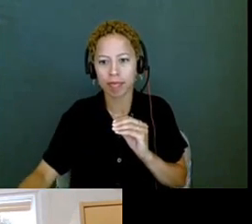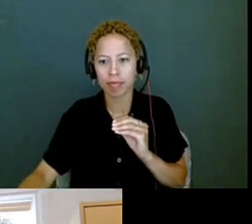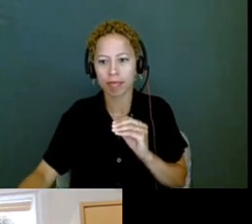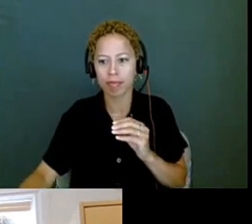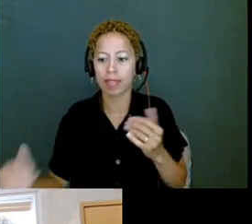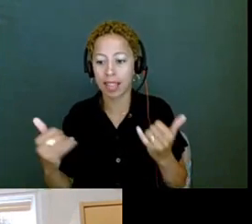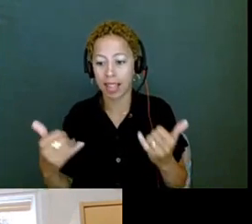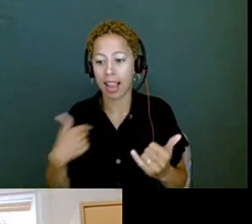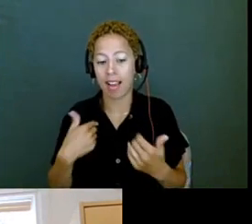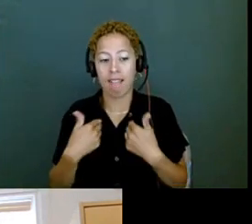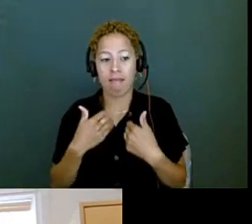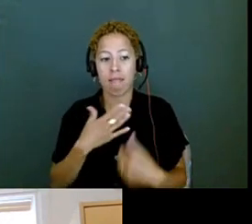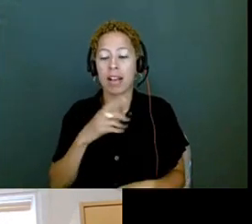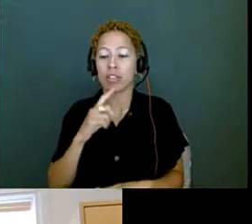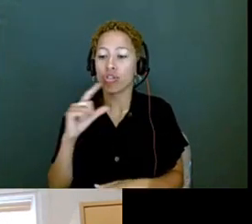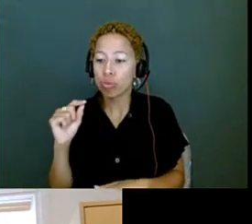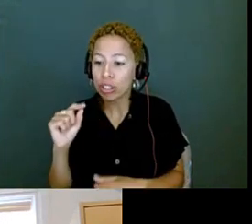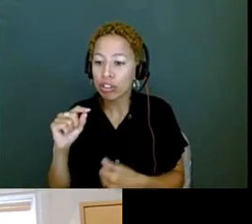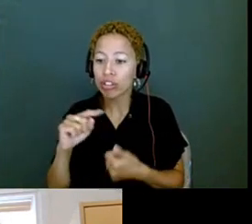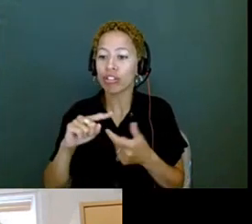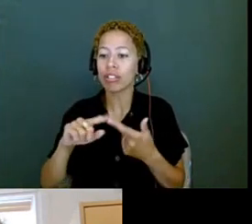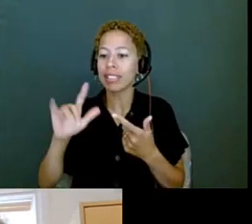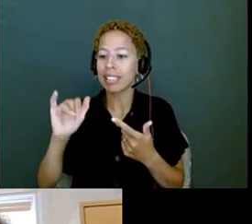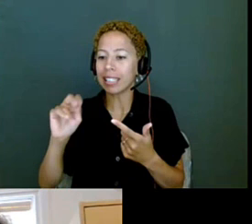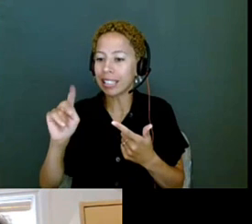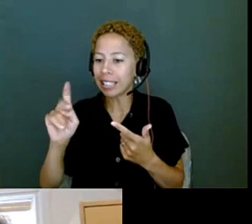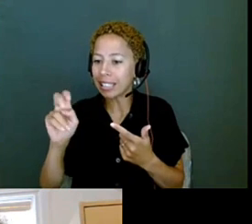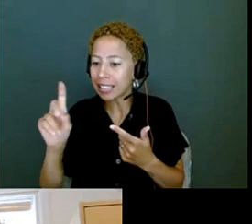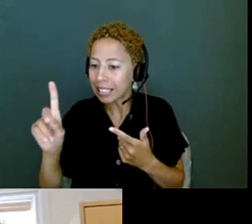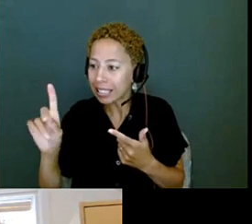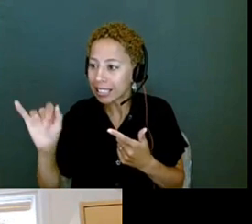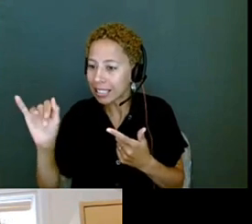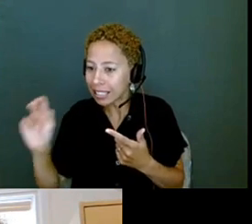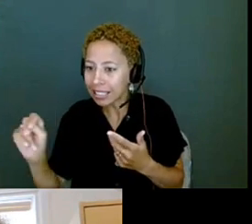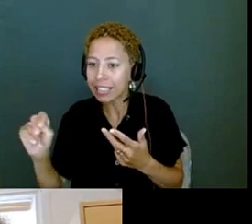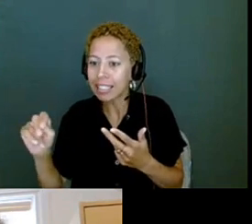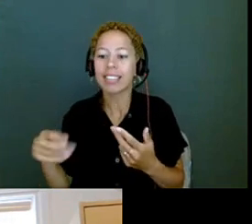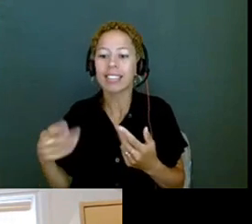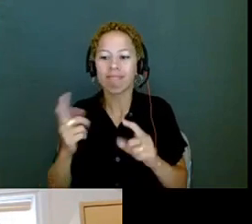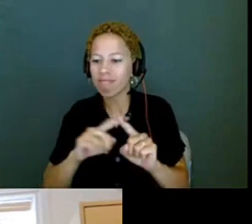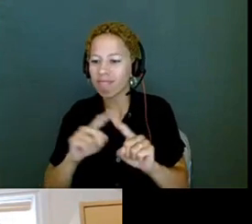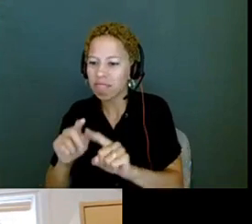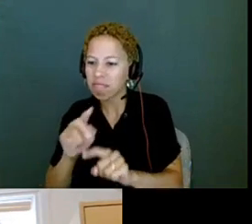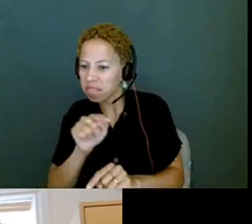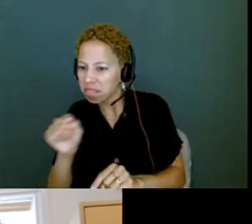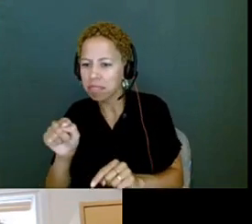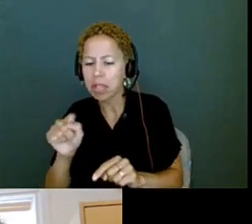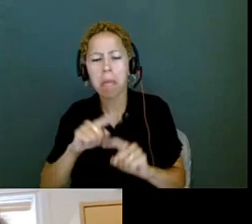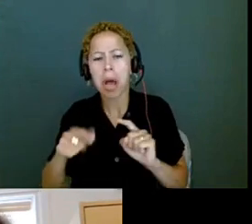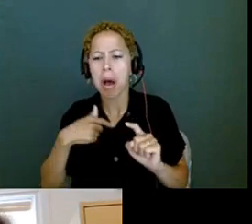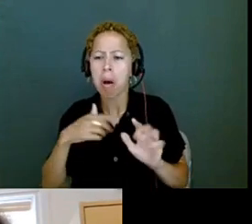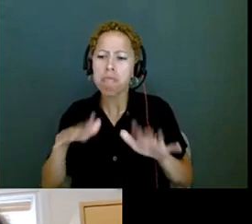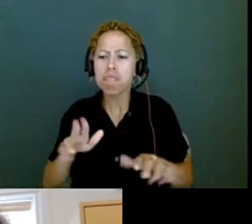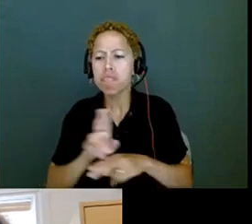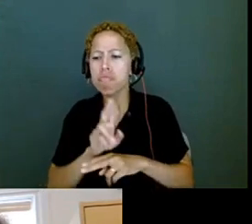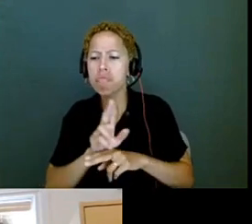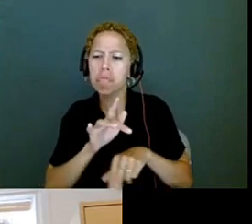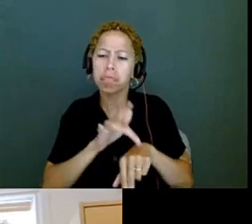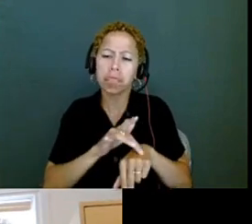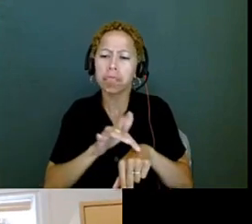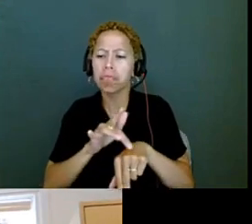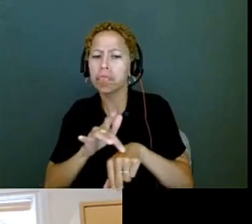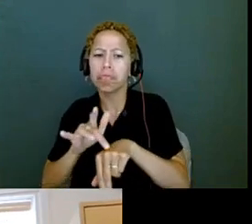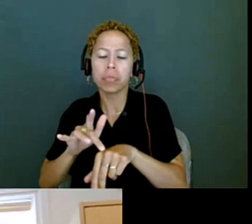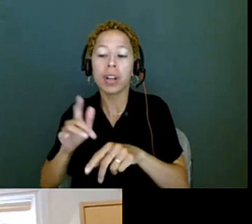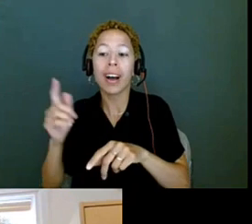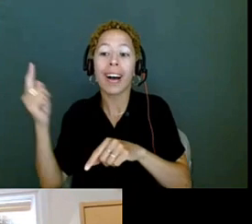and LinkedIn accounts. But again, I didn't use those extensively or with purpose until I got here. And there was a reason to do